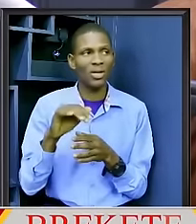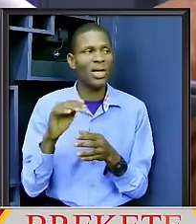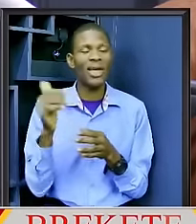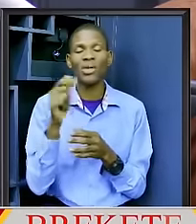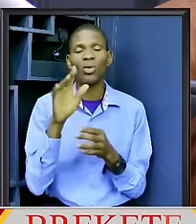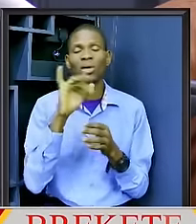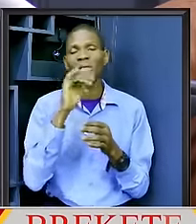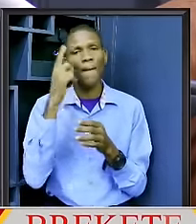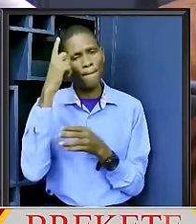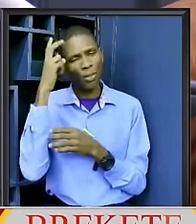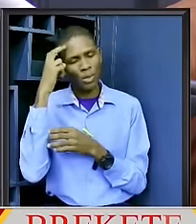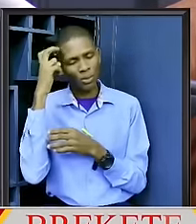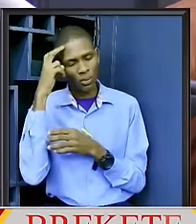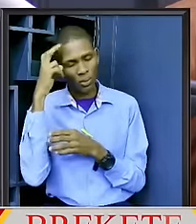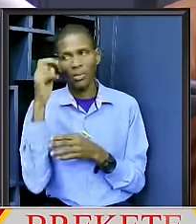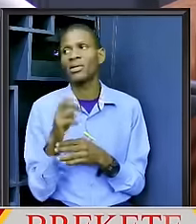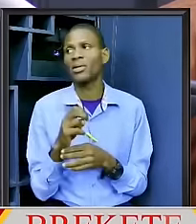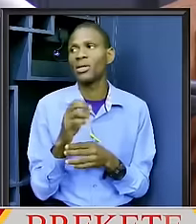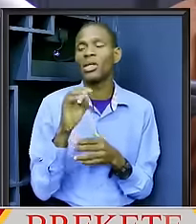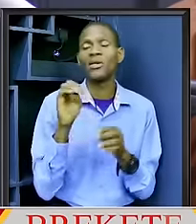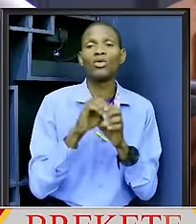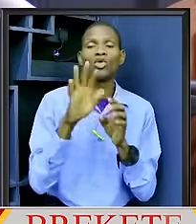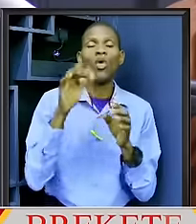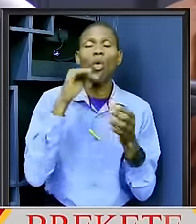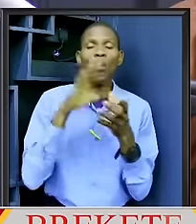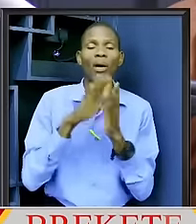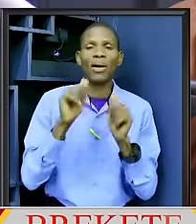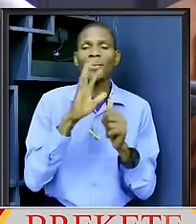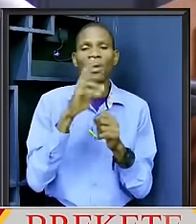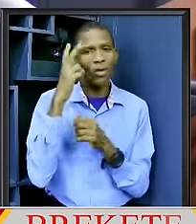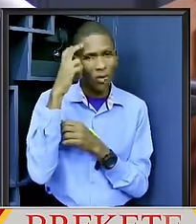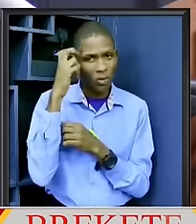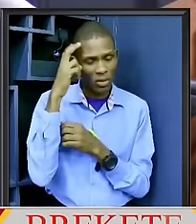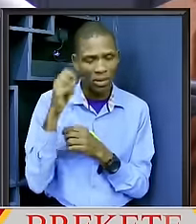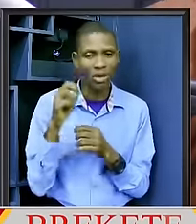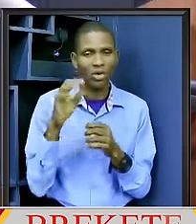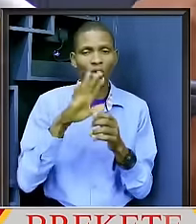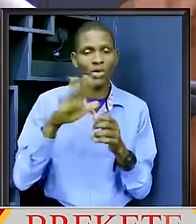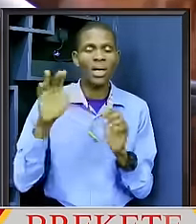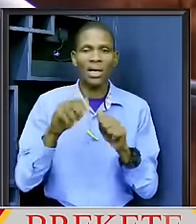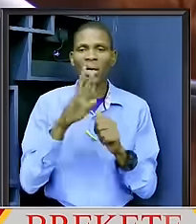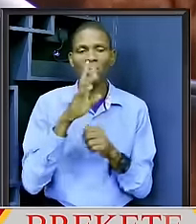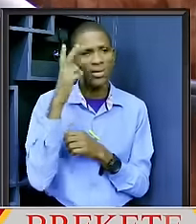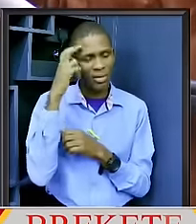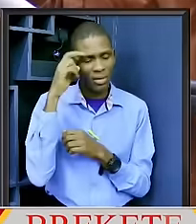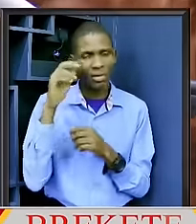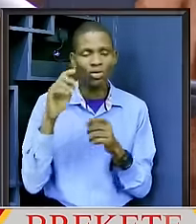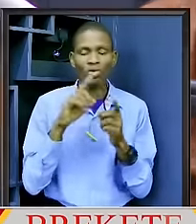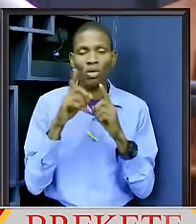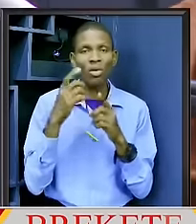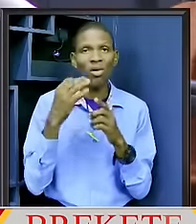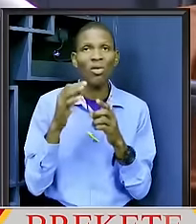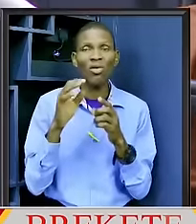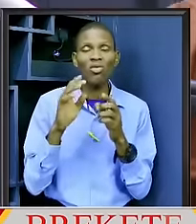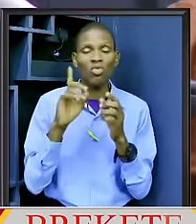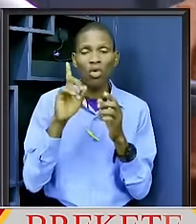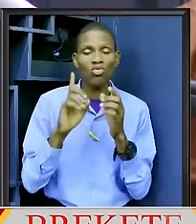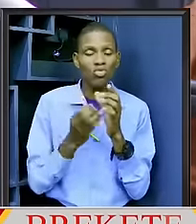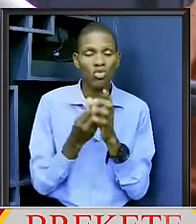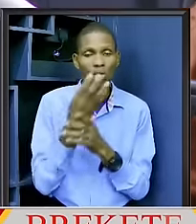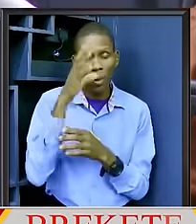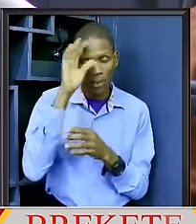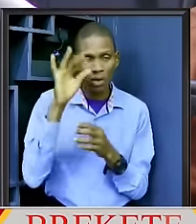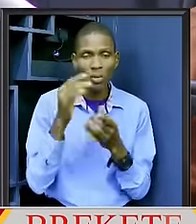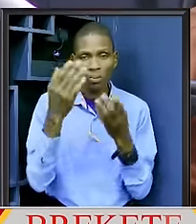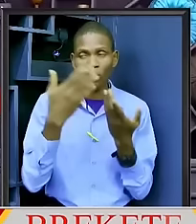even your wife can be a suspect. Your children can be a suspect. Yes. Talk more of this grown-up man where you carry come from, just are